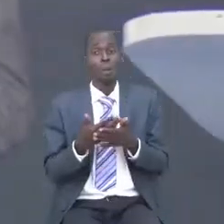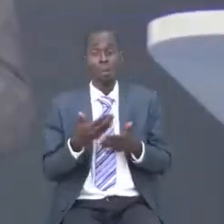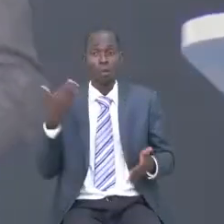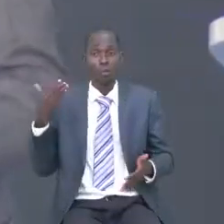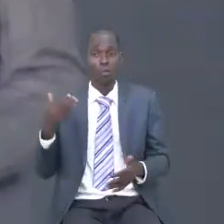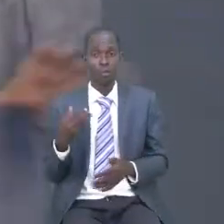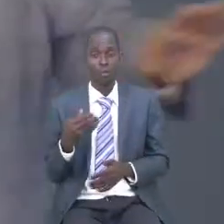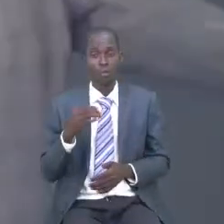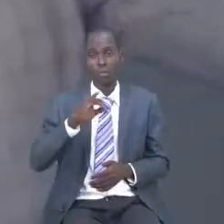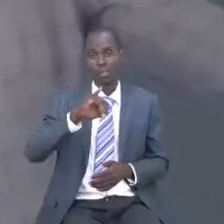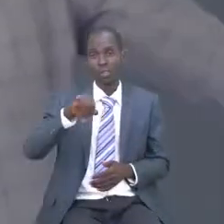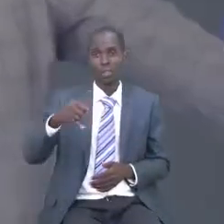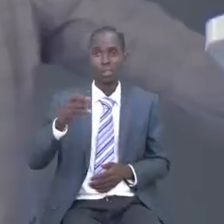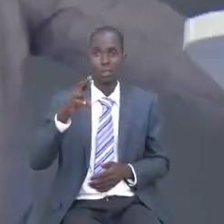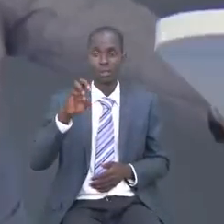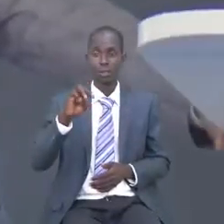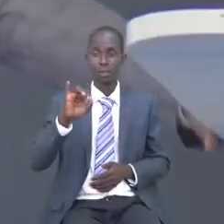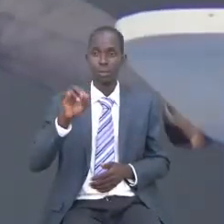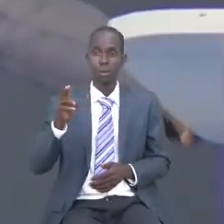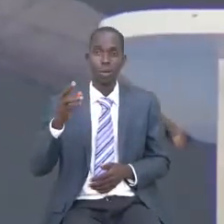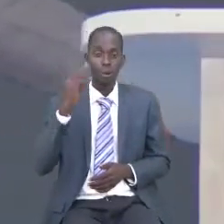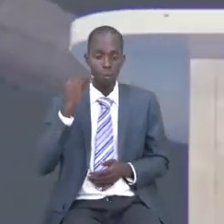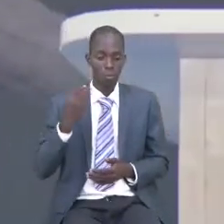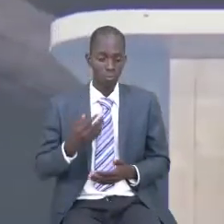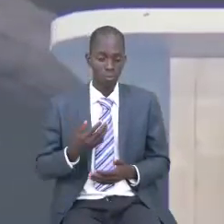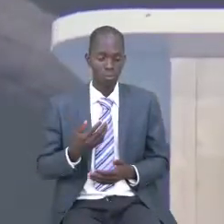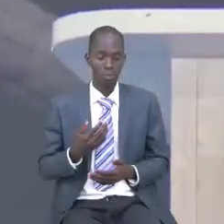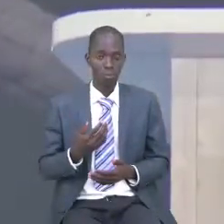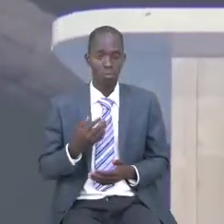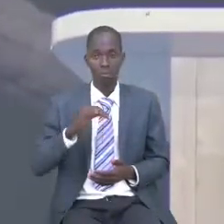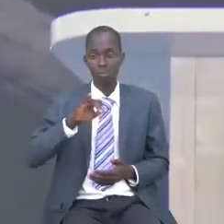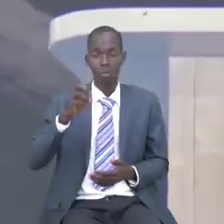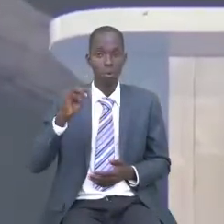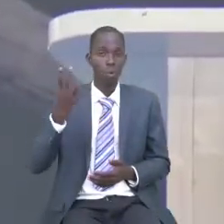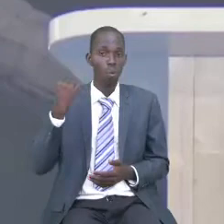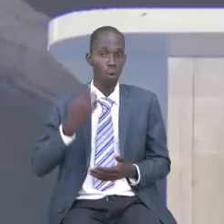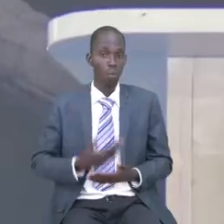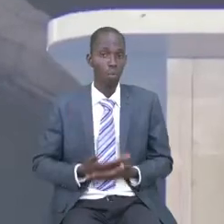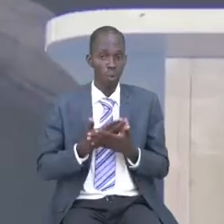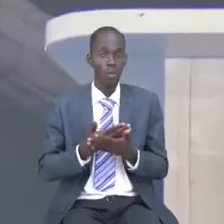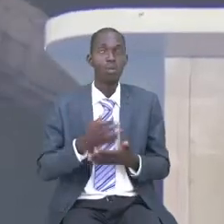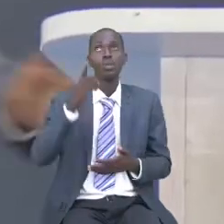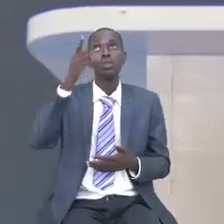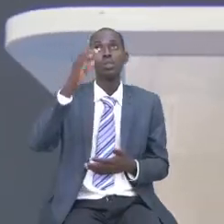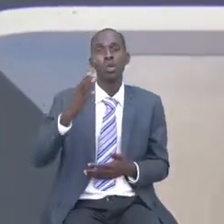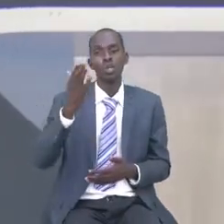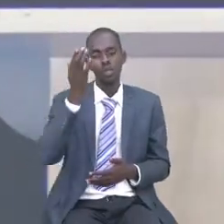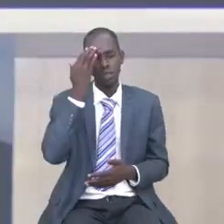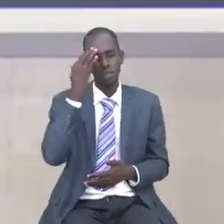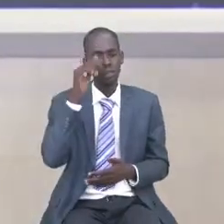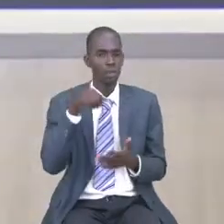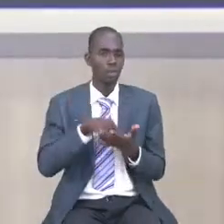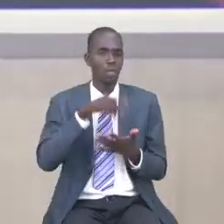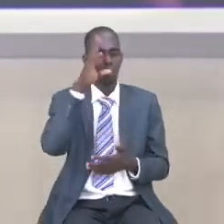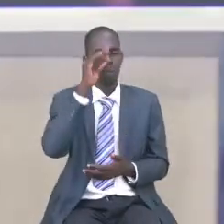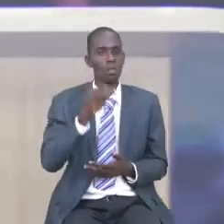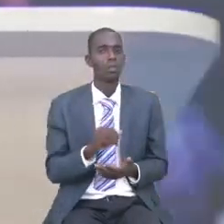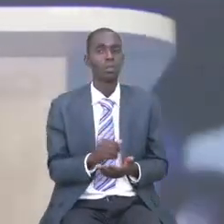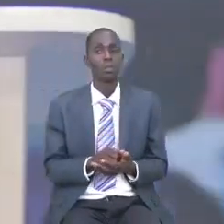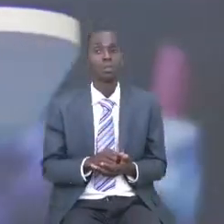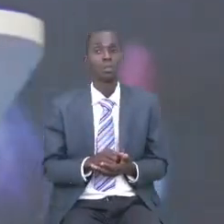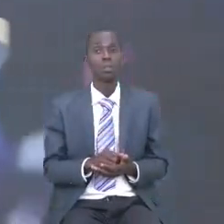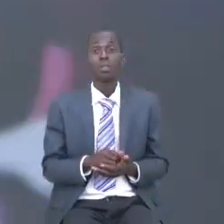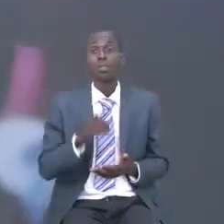born, God knew Jeremiah. And now, it's not the only one he